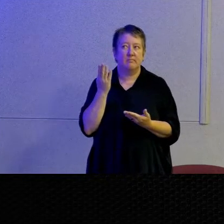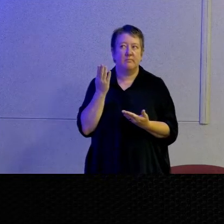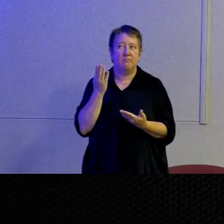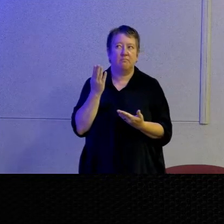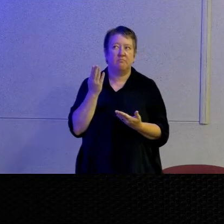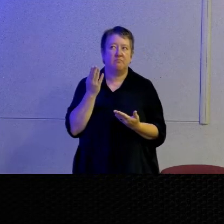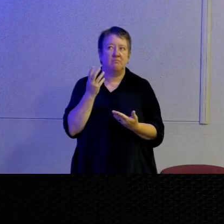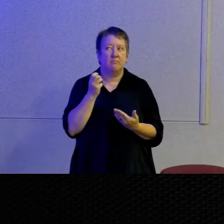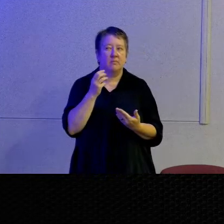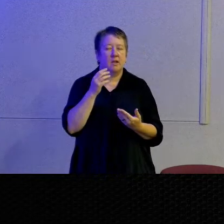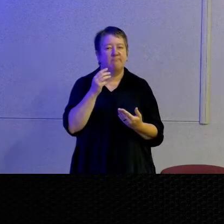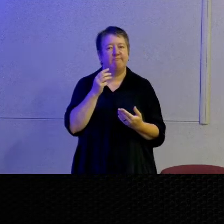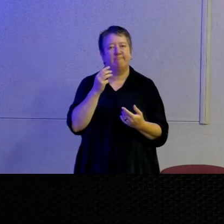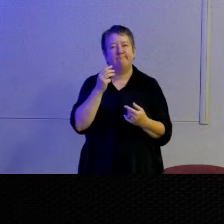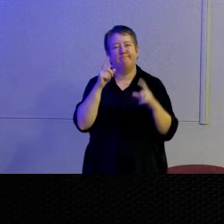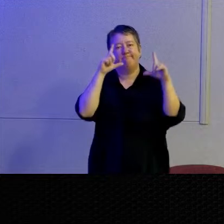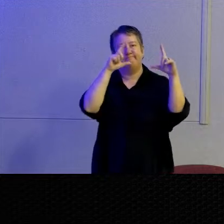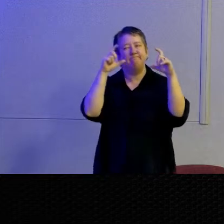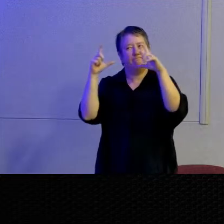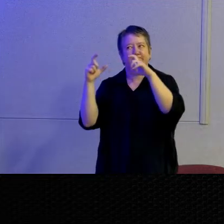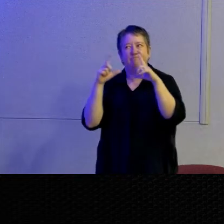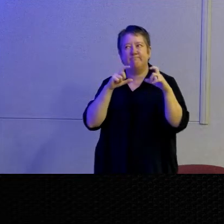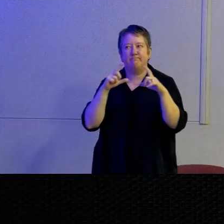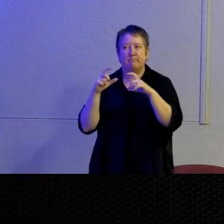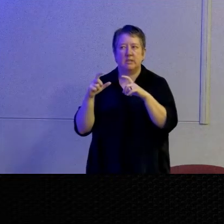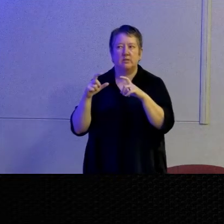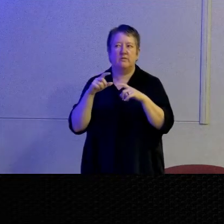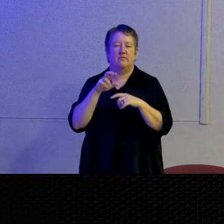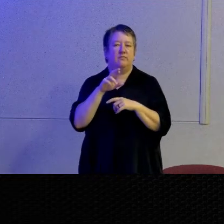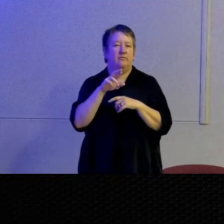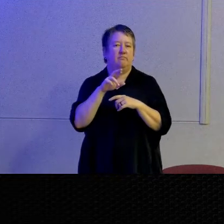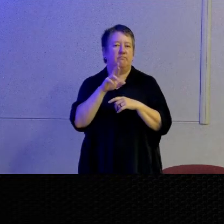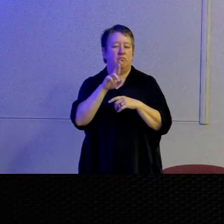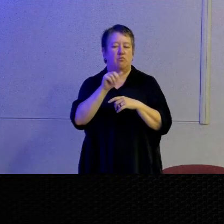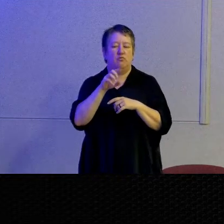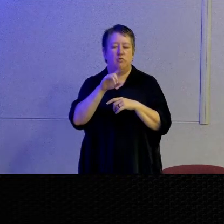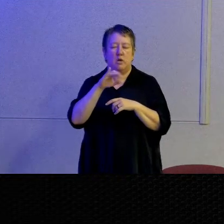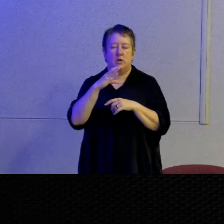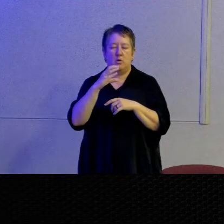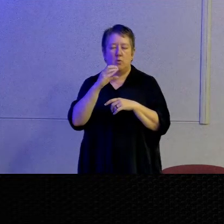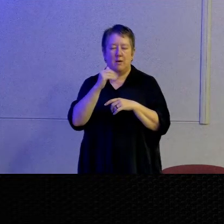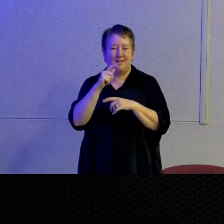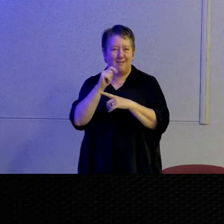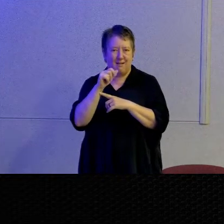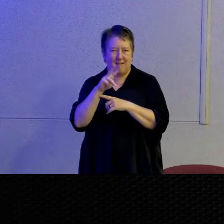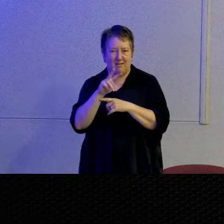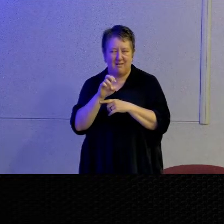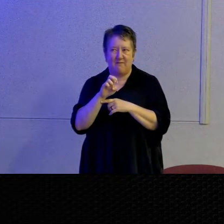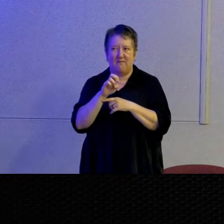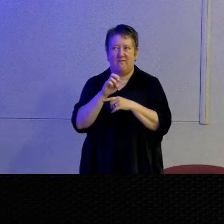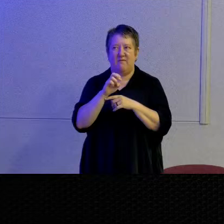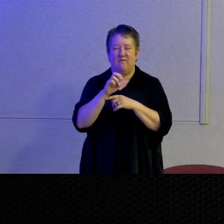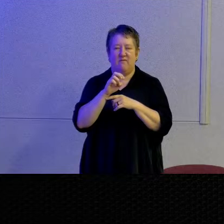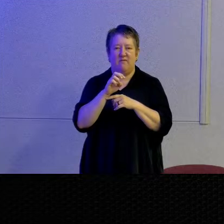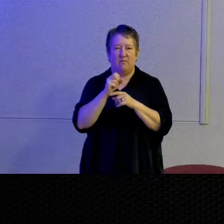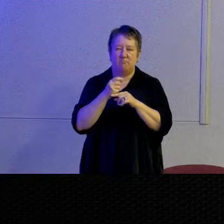some pictures of the antiprotons, radioactive ion beams at Isolde, Atlas, of course, and CLEAR.